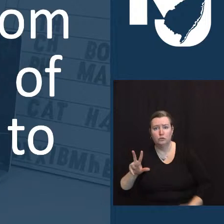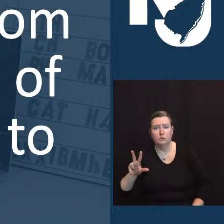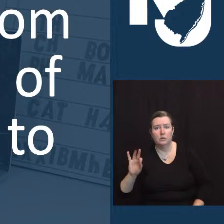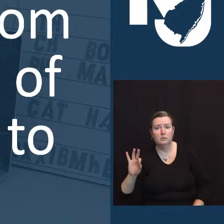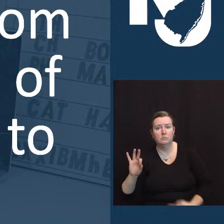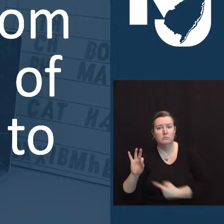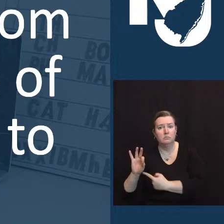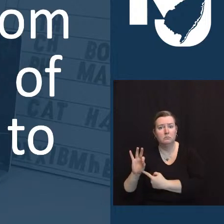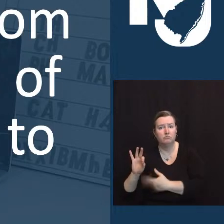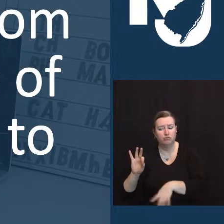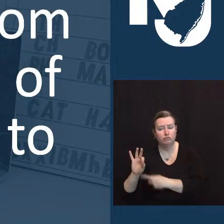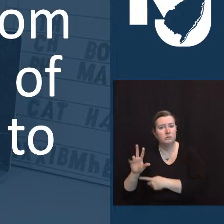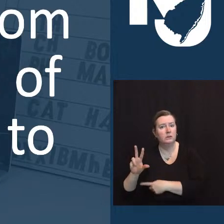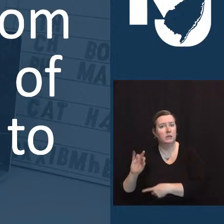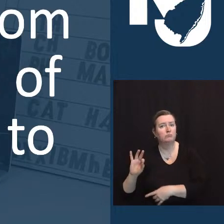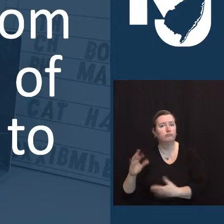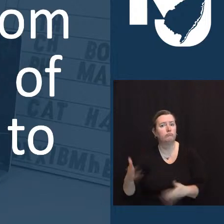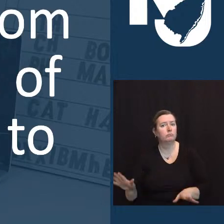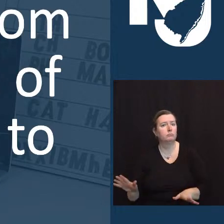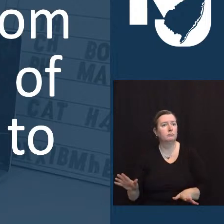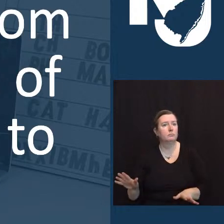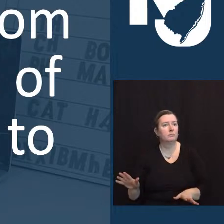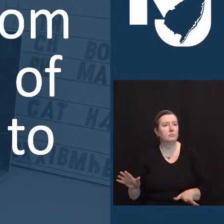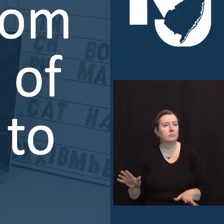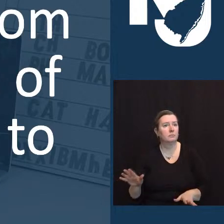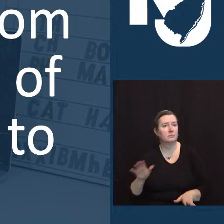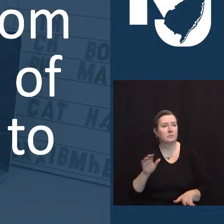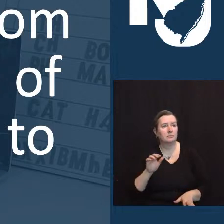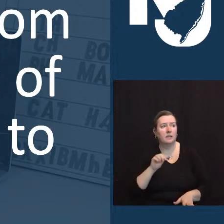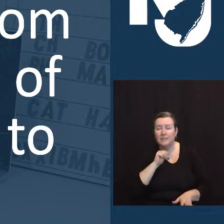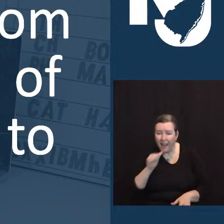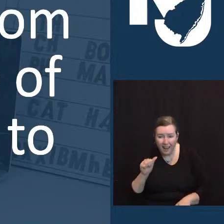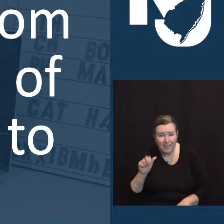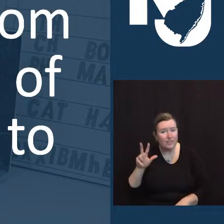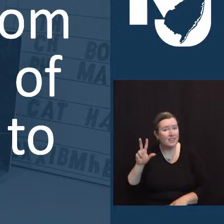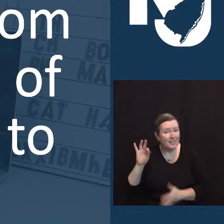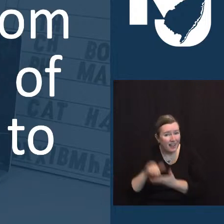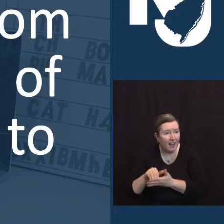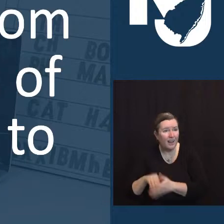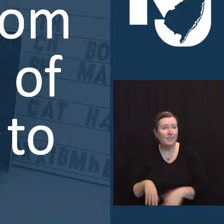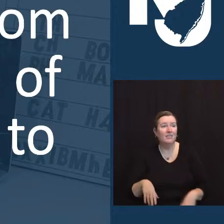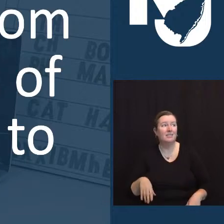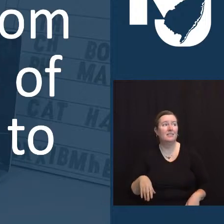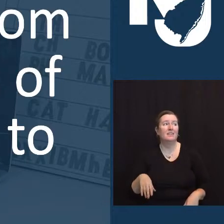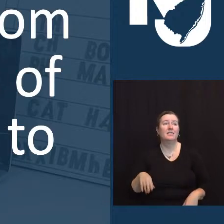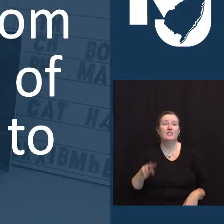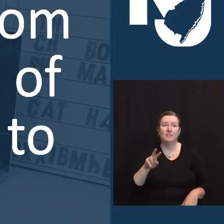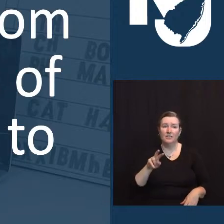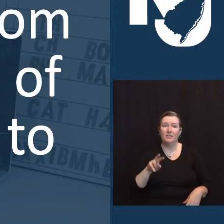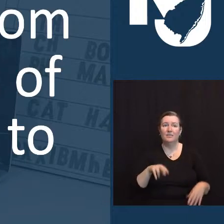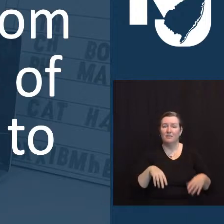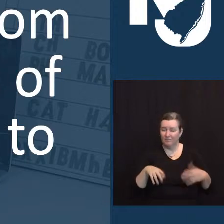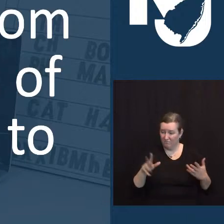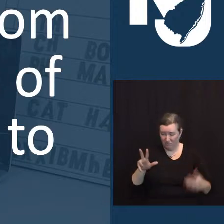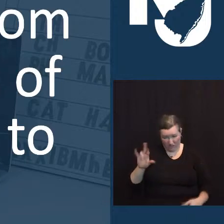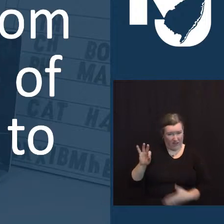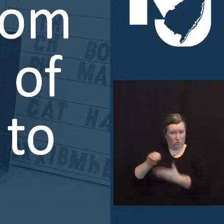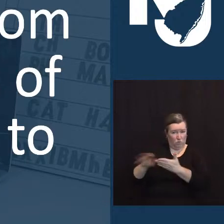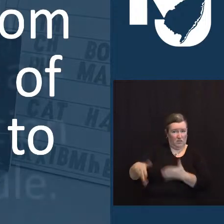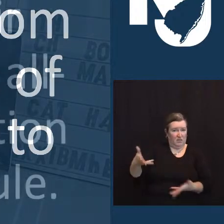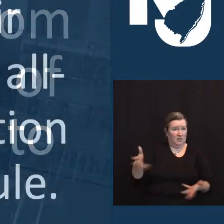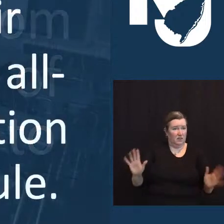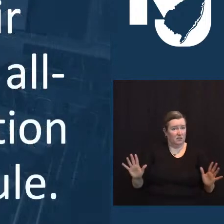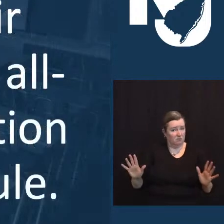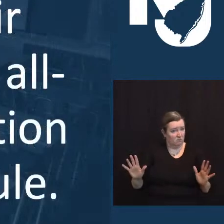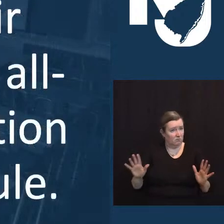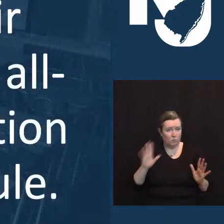39, not 39,000, 39 kids, and we will not rest until that 39 gets to zero. And relatedly,